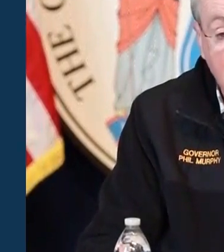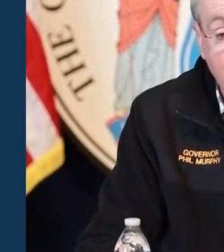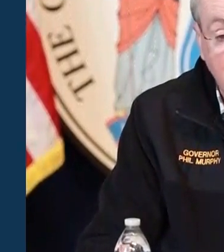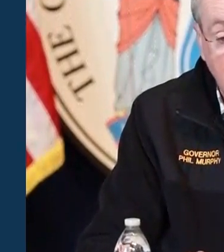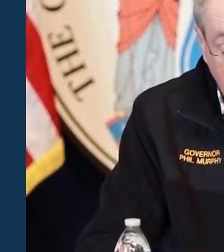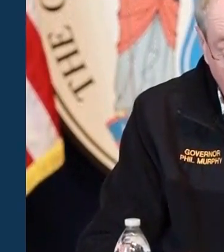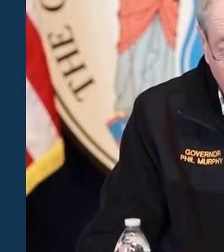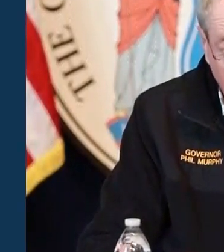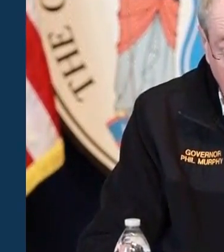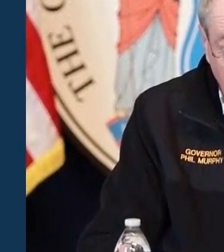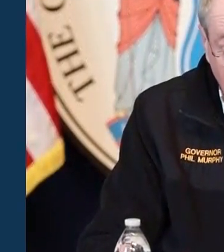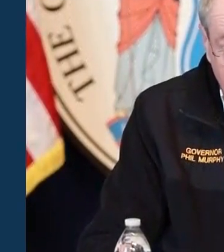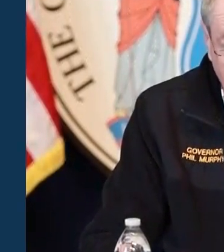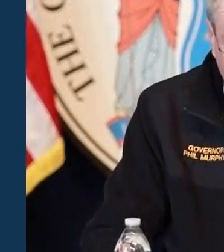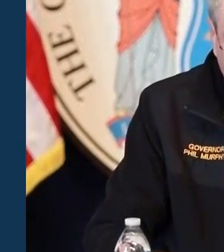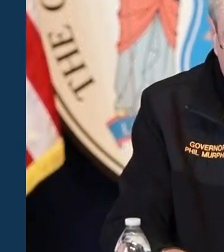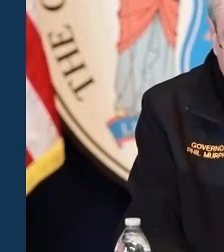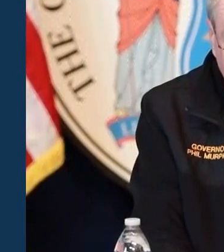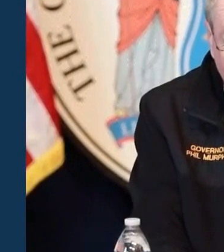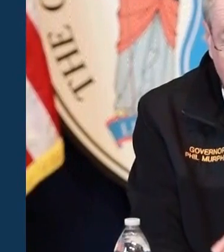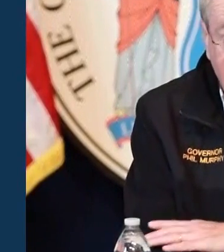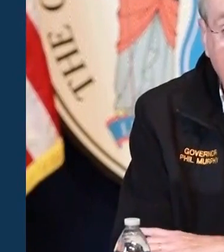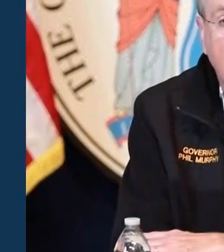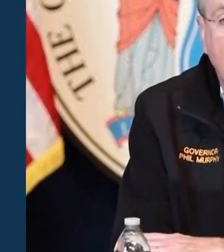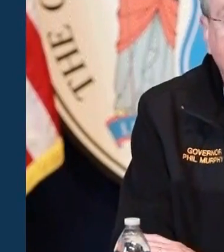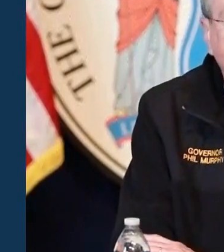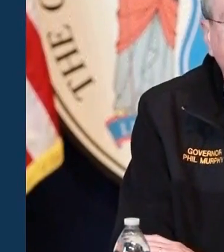reported hospitalized, of which